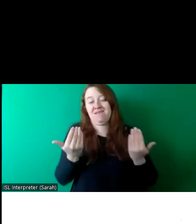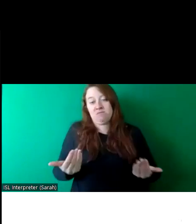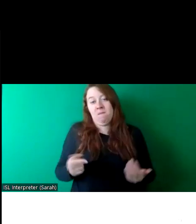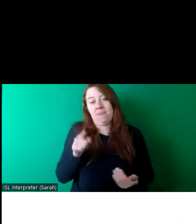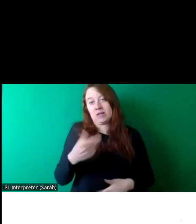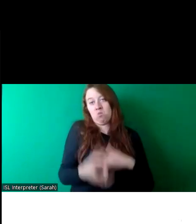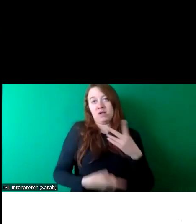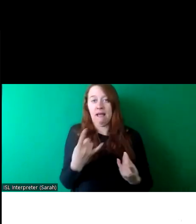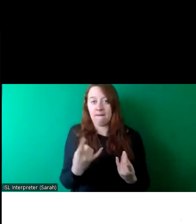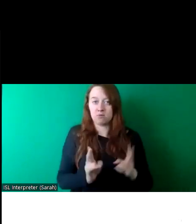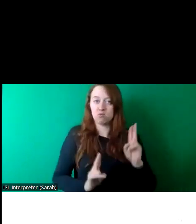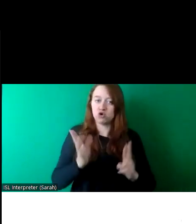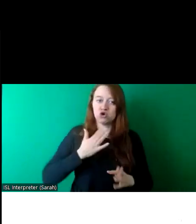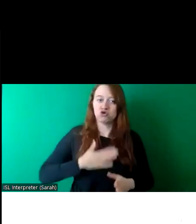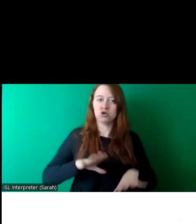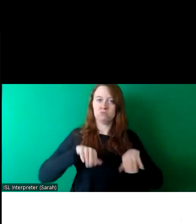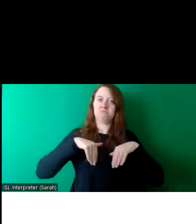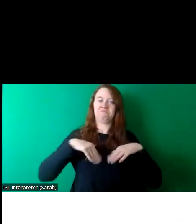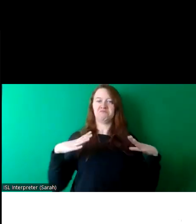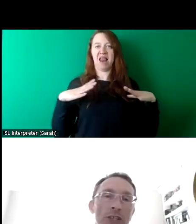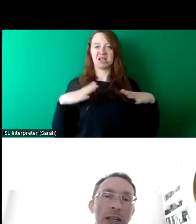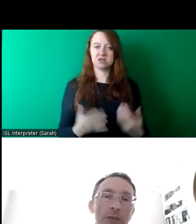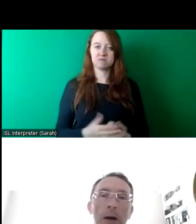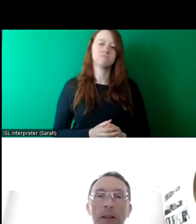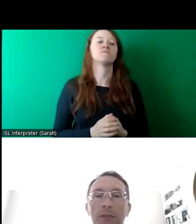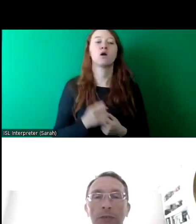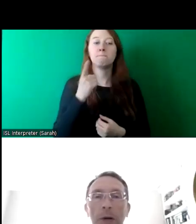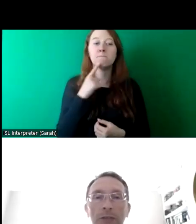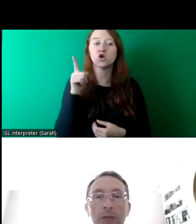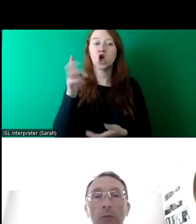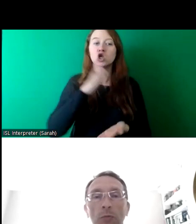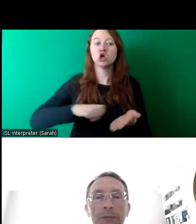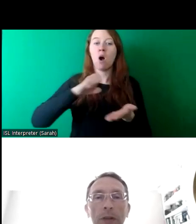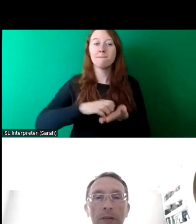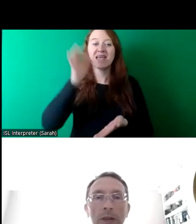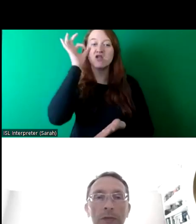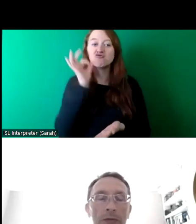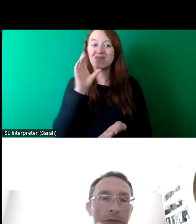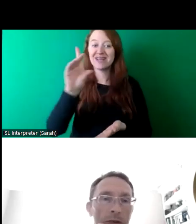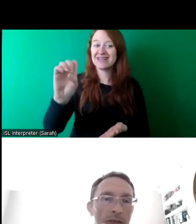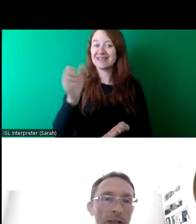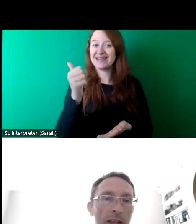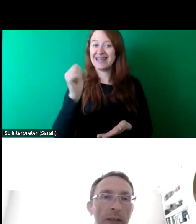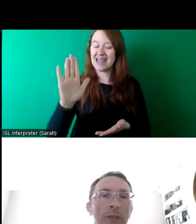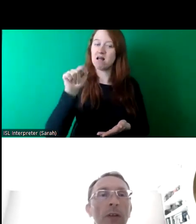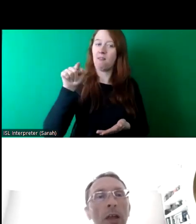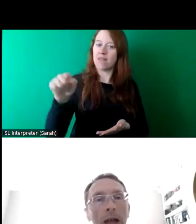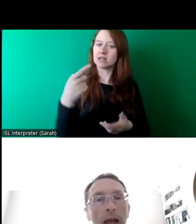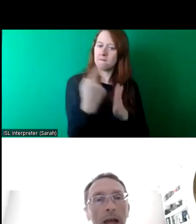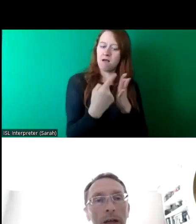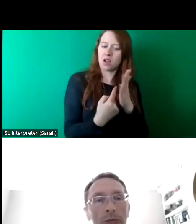change in the European Union, and in particular the European Green Deal as a policy response to one of this very